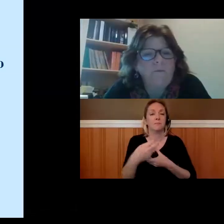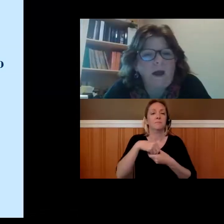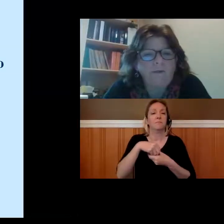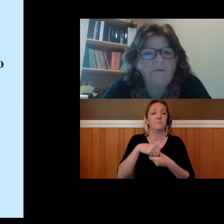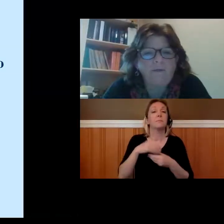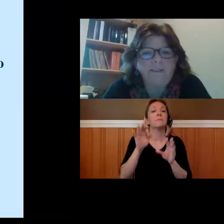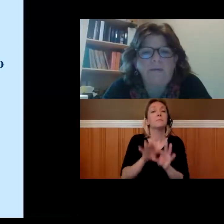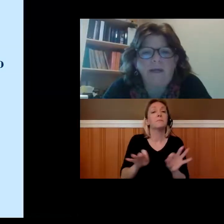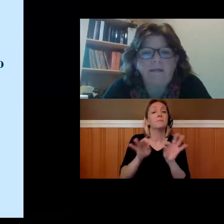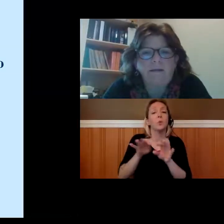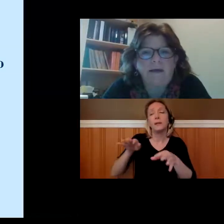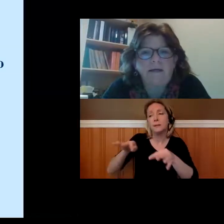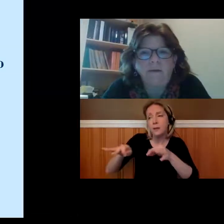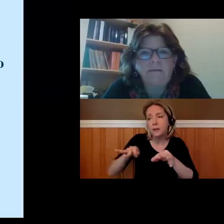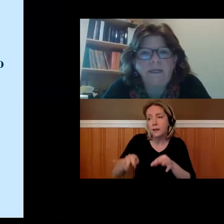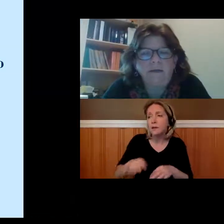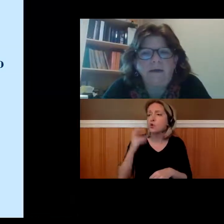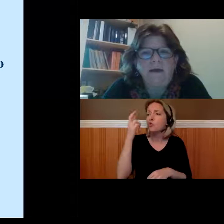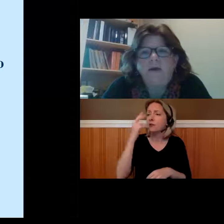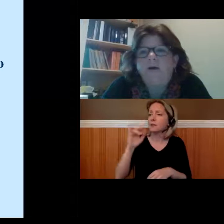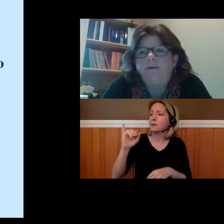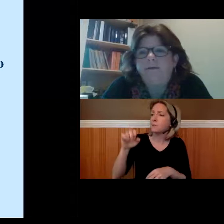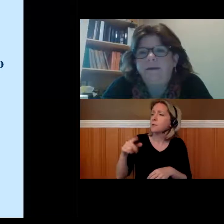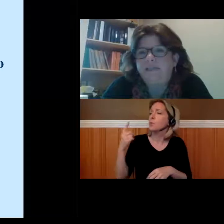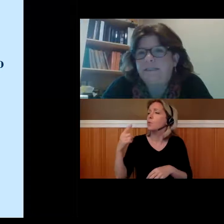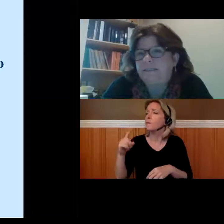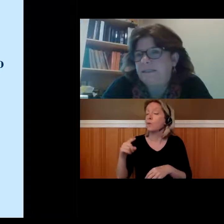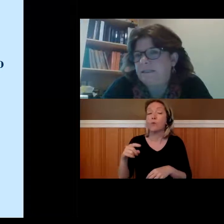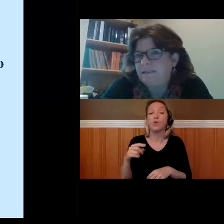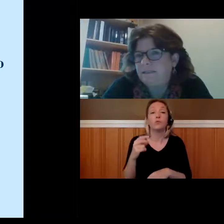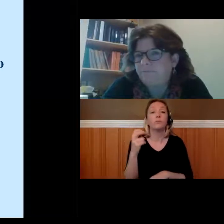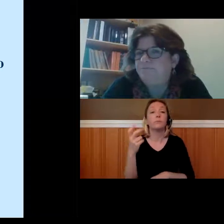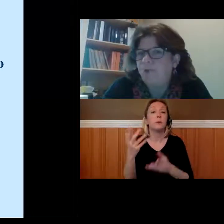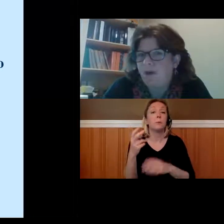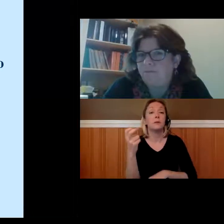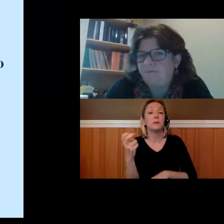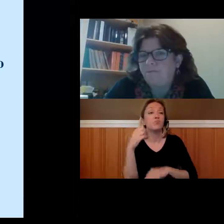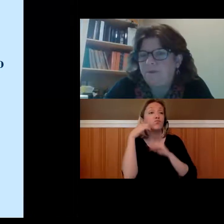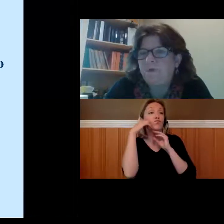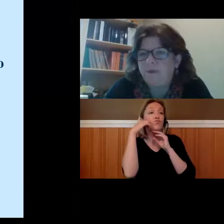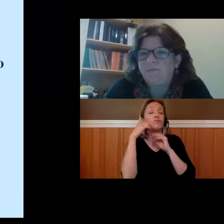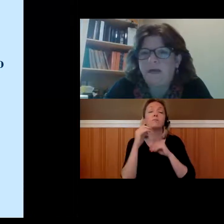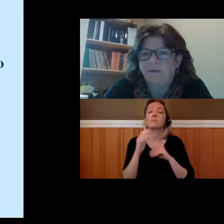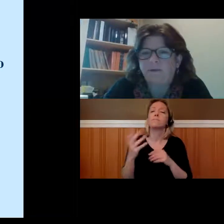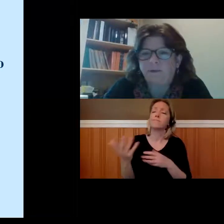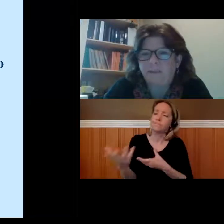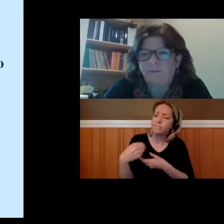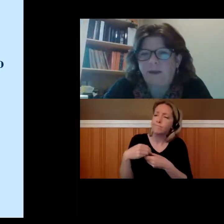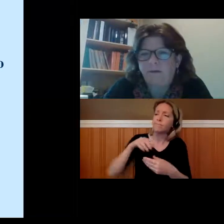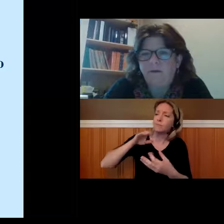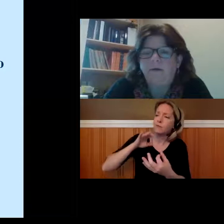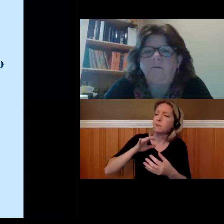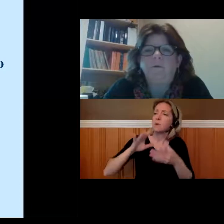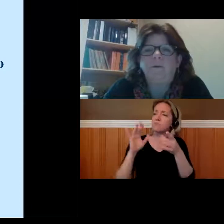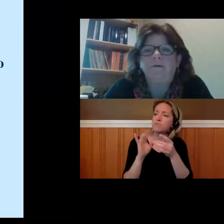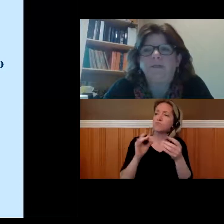they're participating in that IEP. Are they there just to sit and listen? No. We want them to actually participate. We